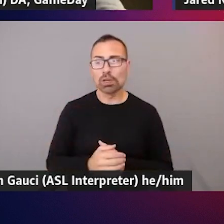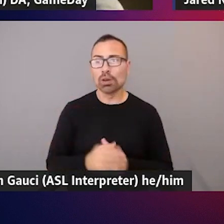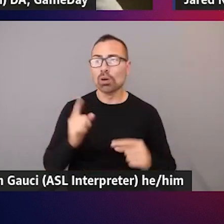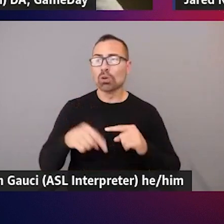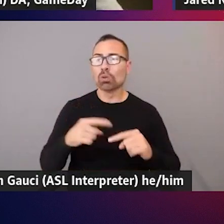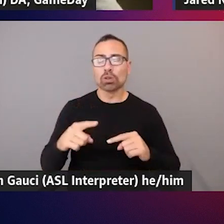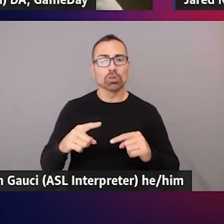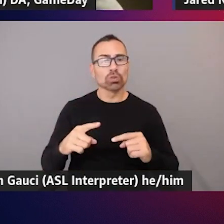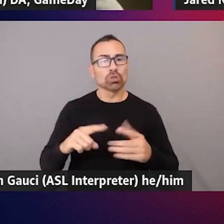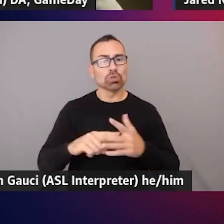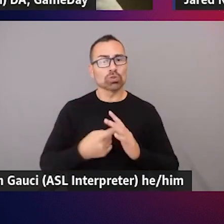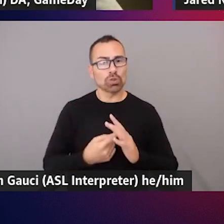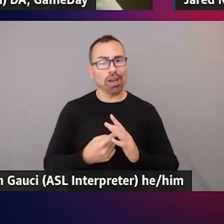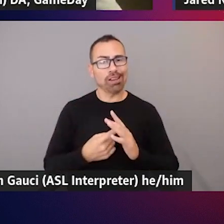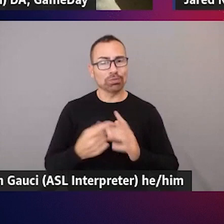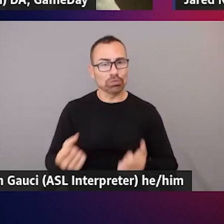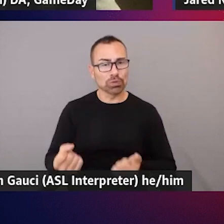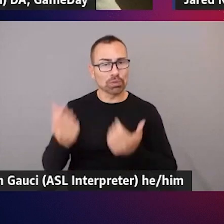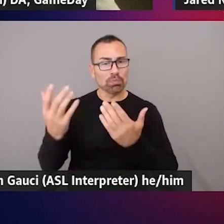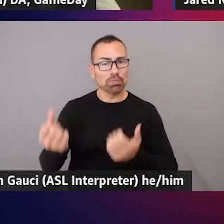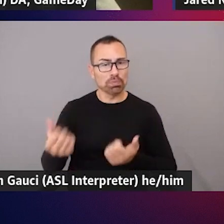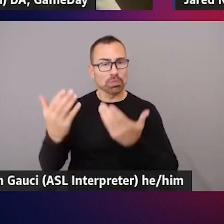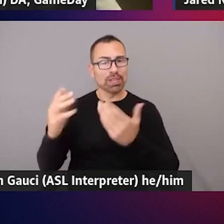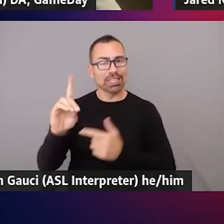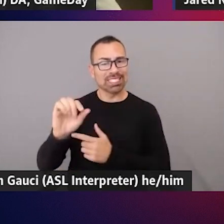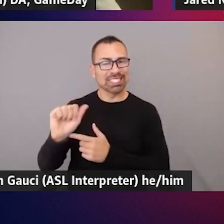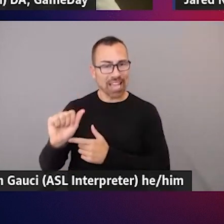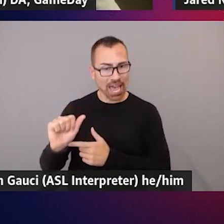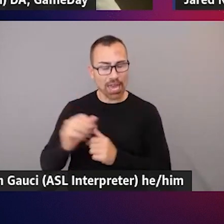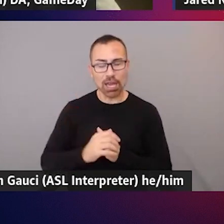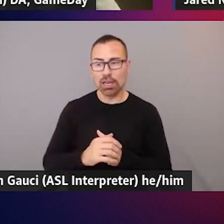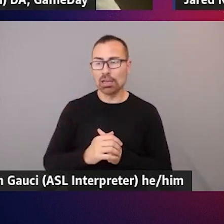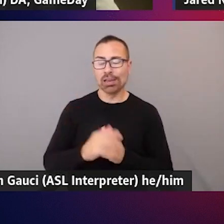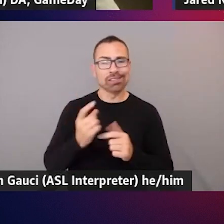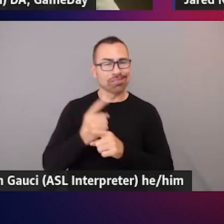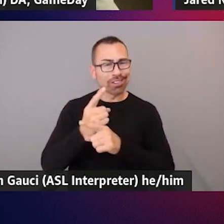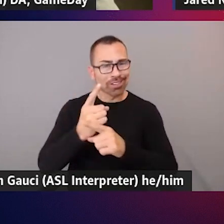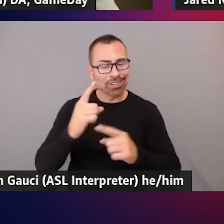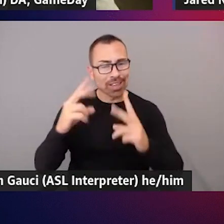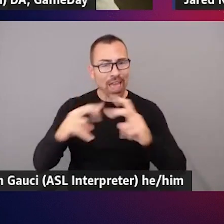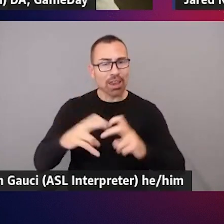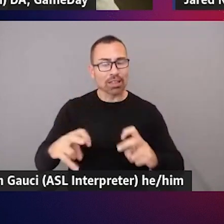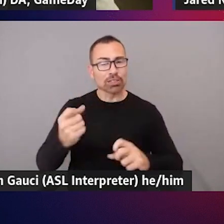start regularly analyzing it so that you understand how your services are behaving.